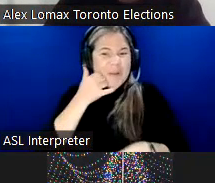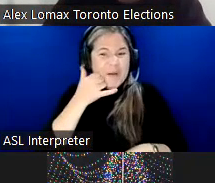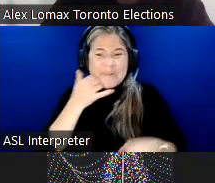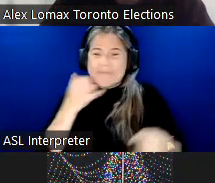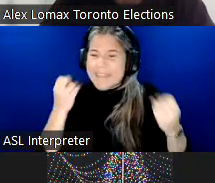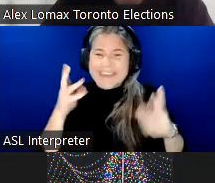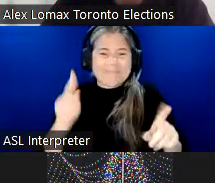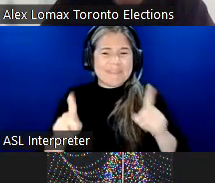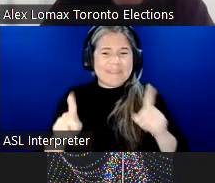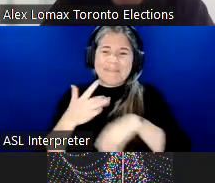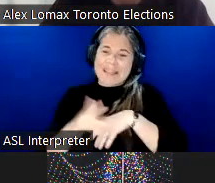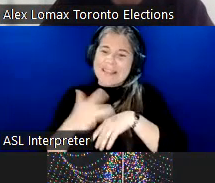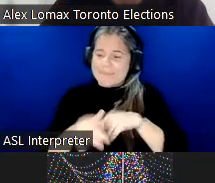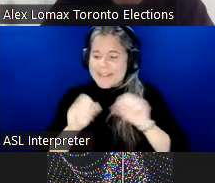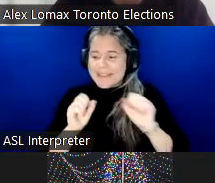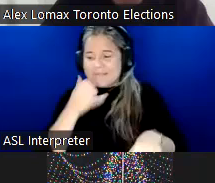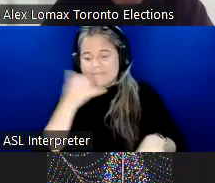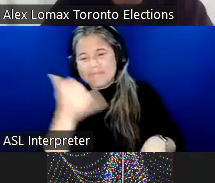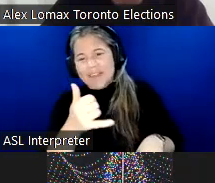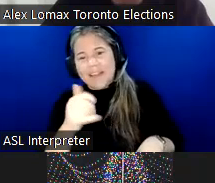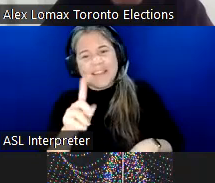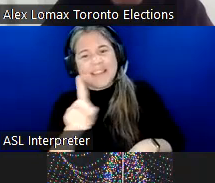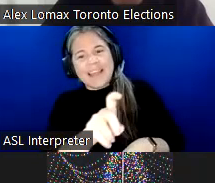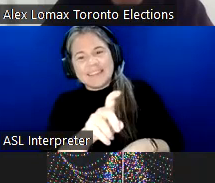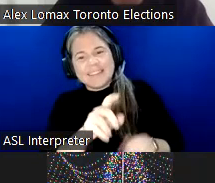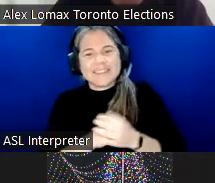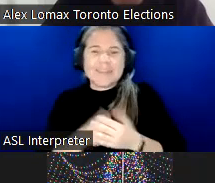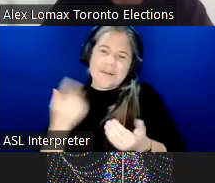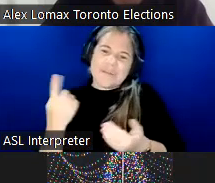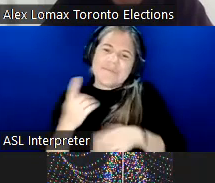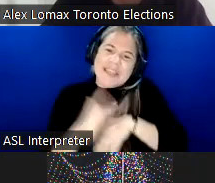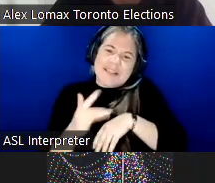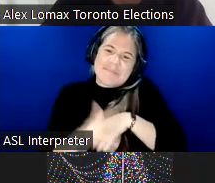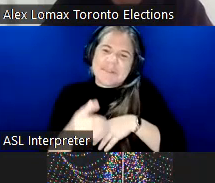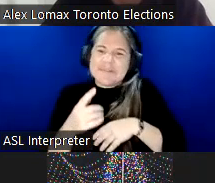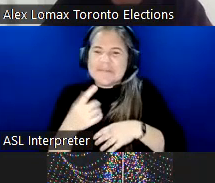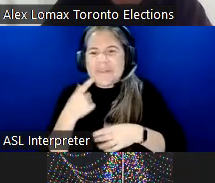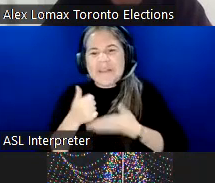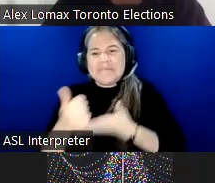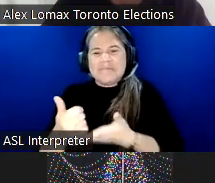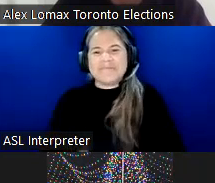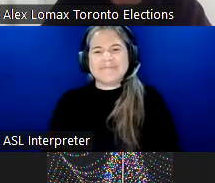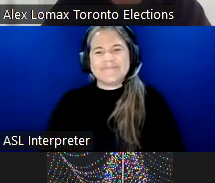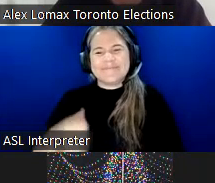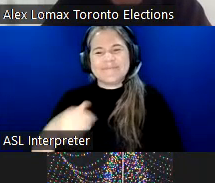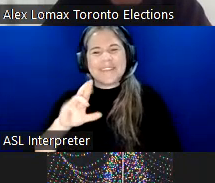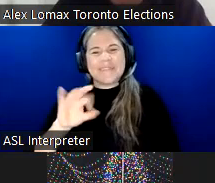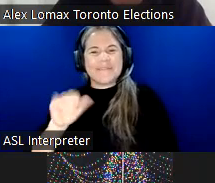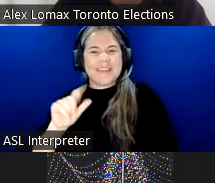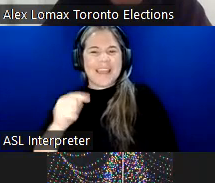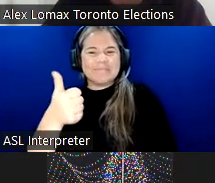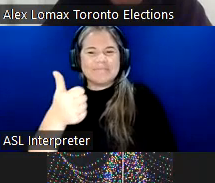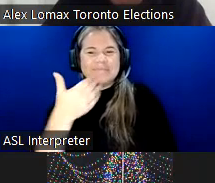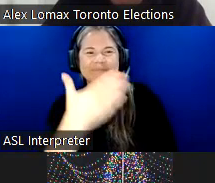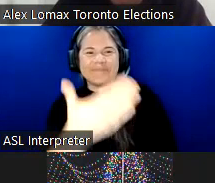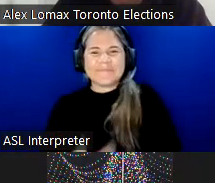the phones. So yeah, we're always available to take those kinds of questions. Okay, thank you.